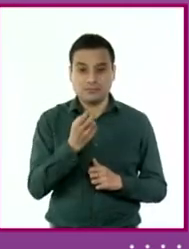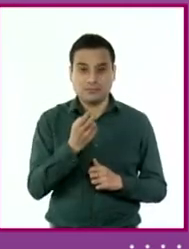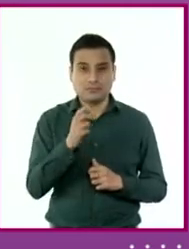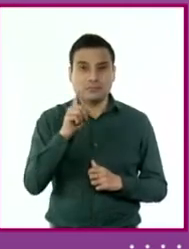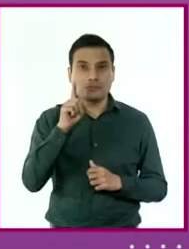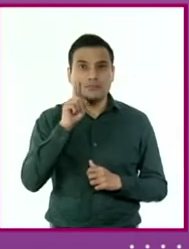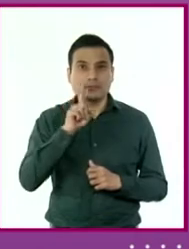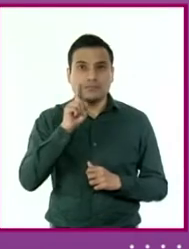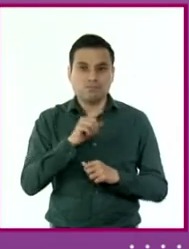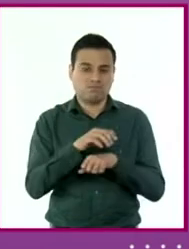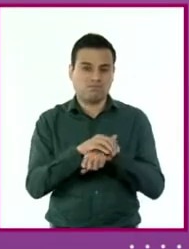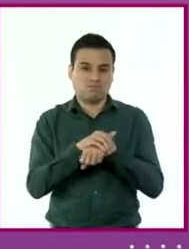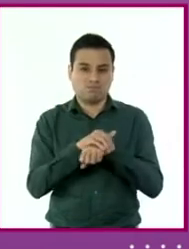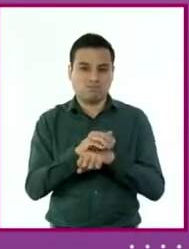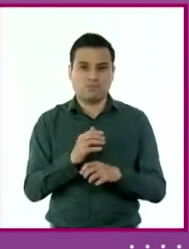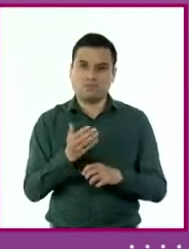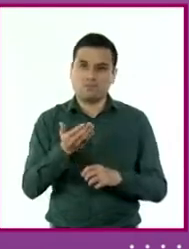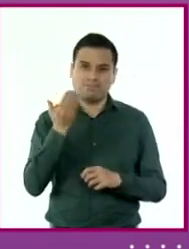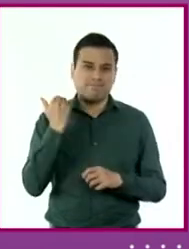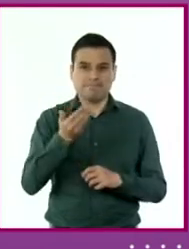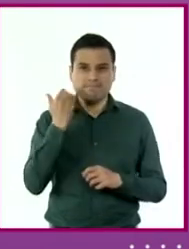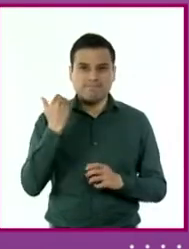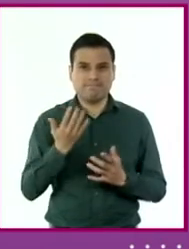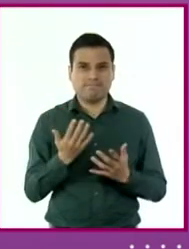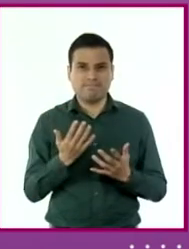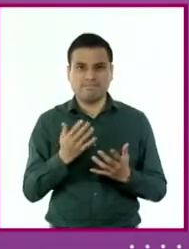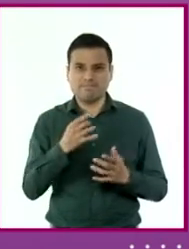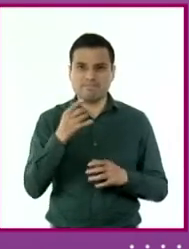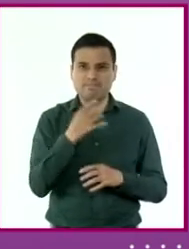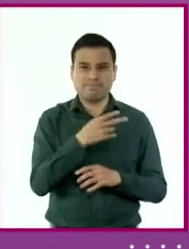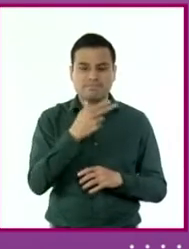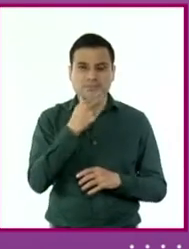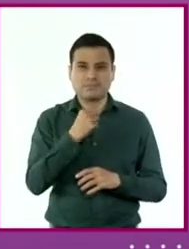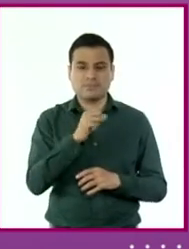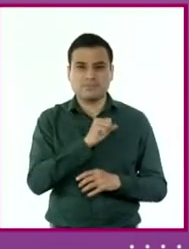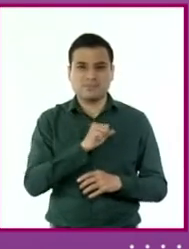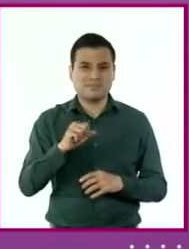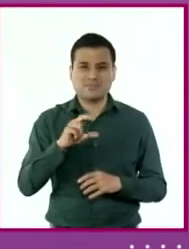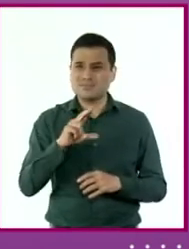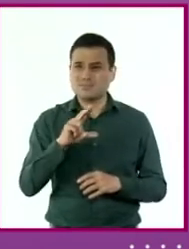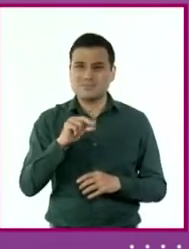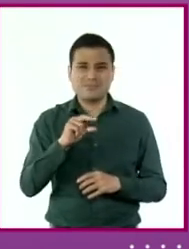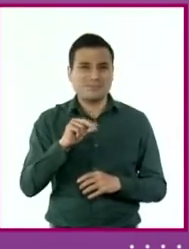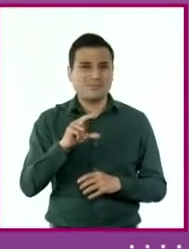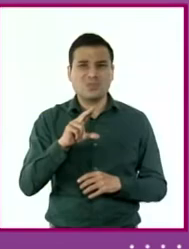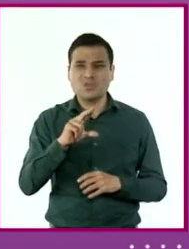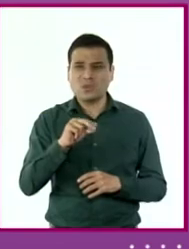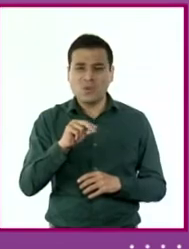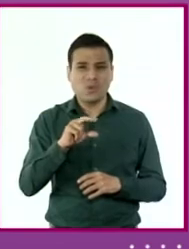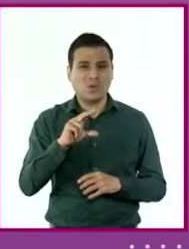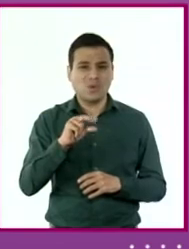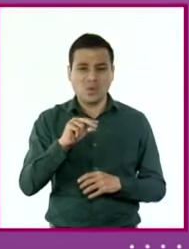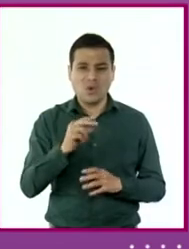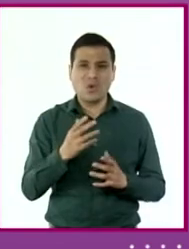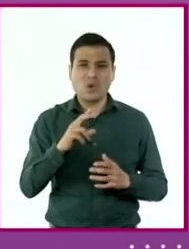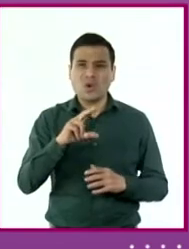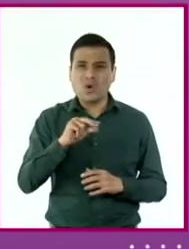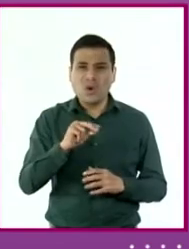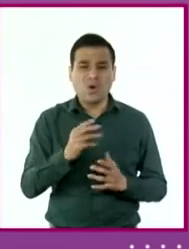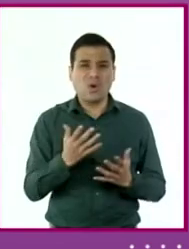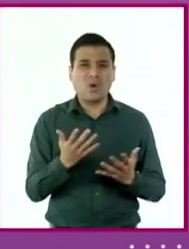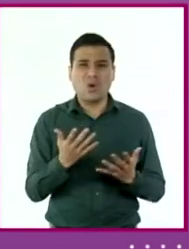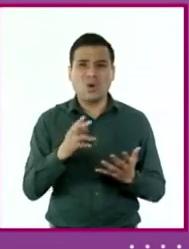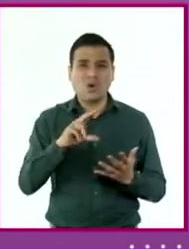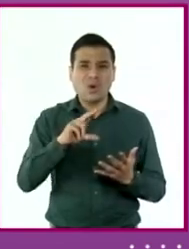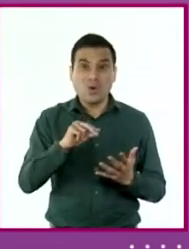friends. Stacy, let's get Basin now. No, Basin, no! You're wrong. Look, he brought